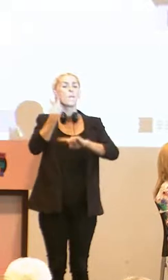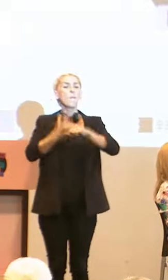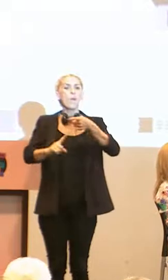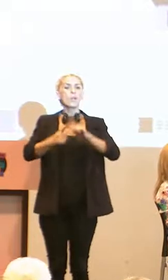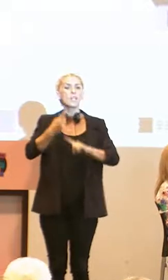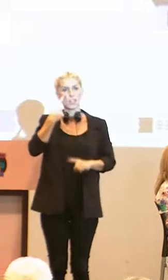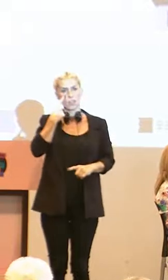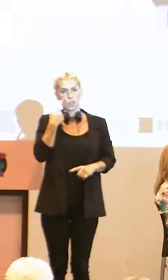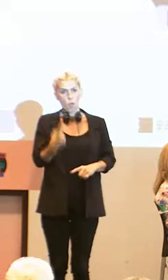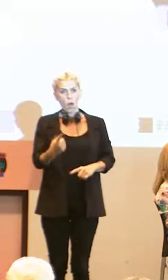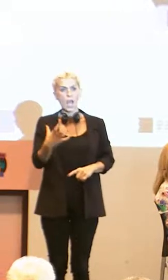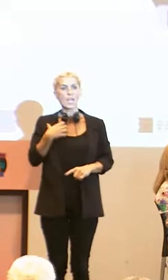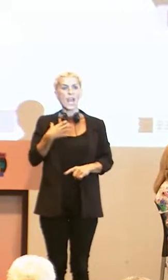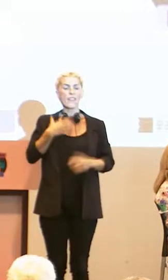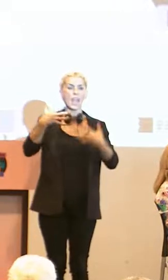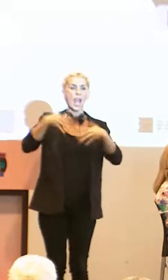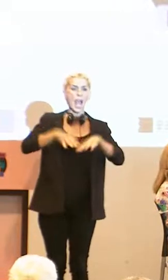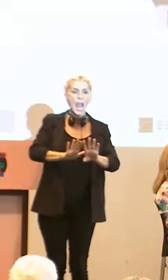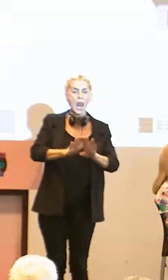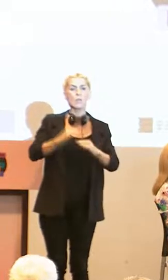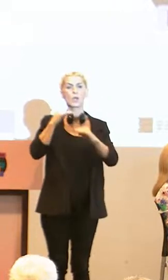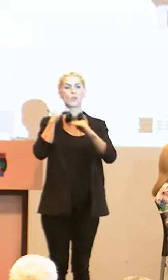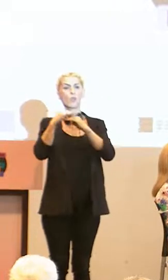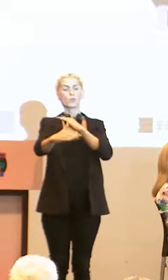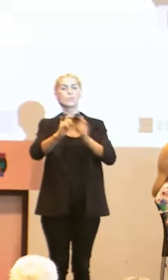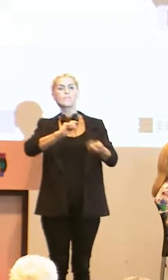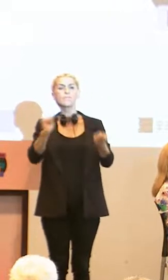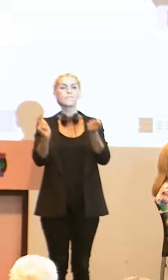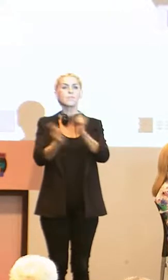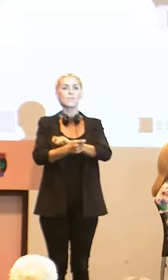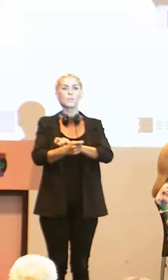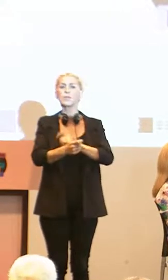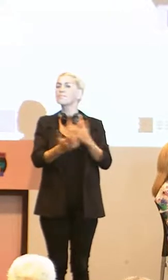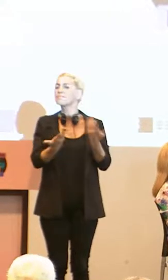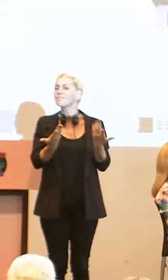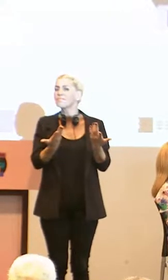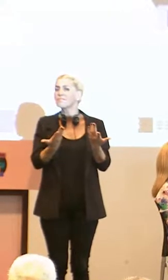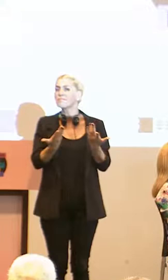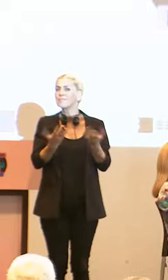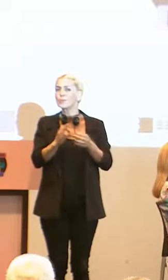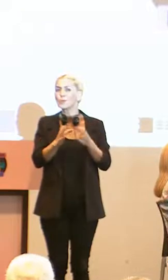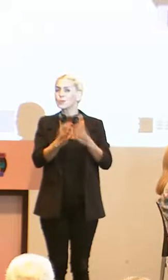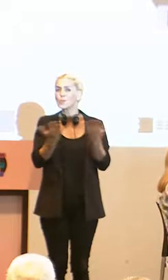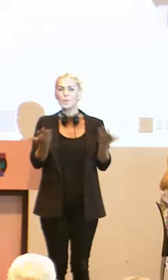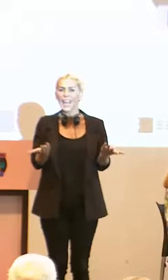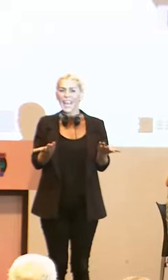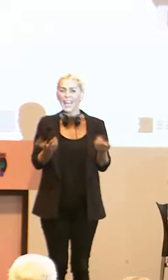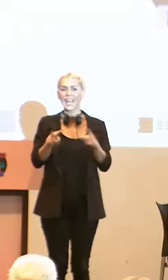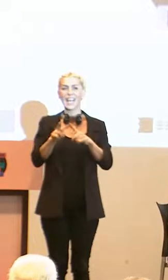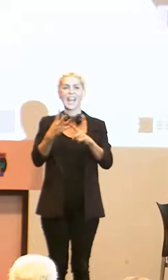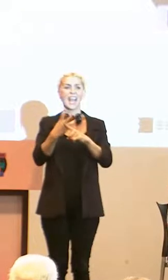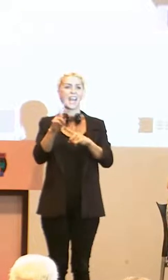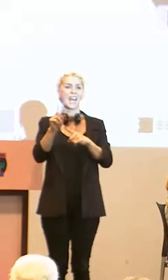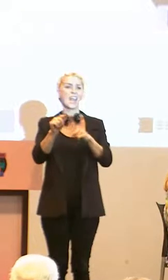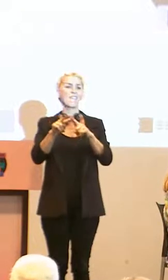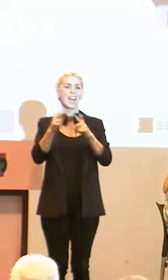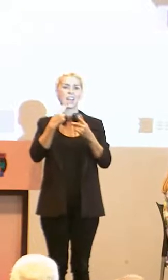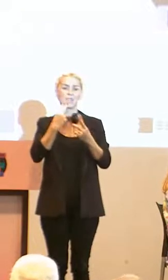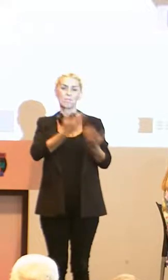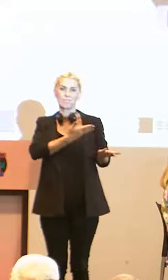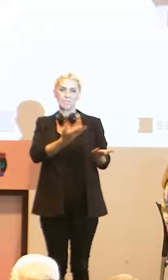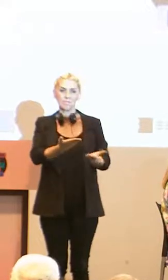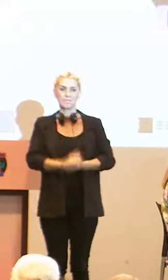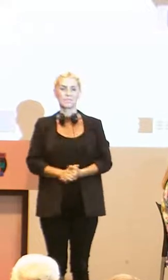they bring for us what kind of contribution they can make for